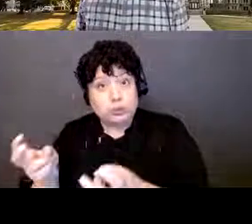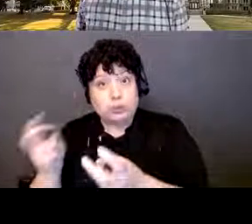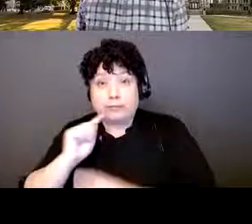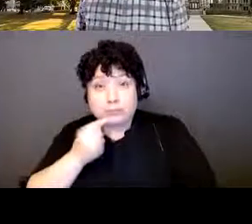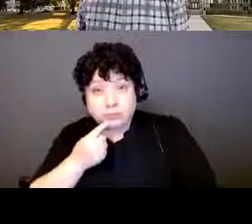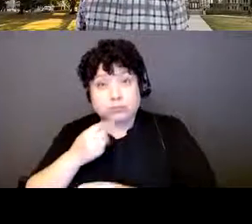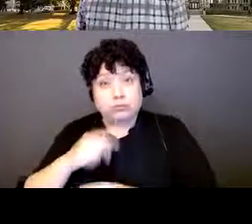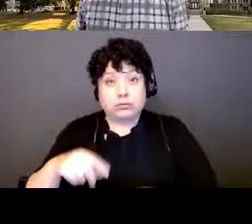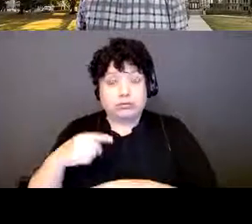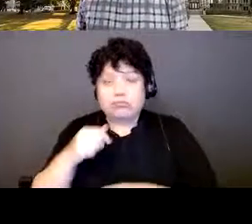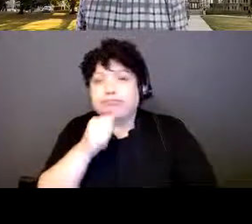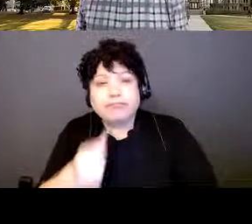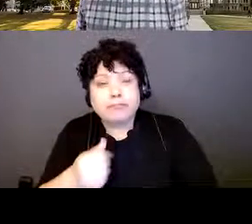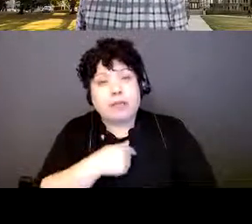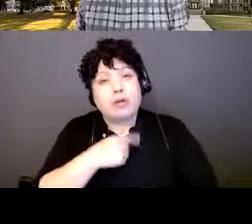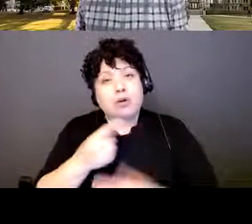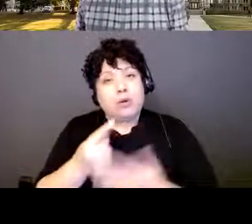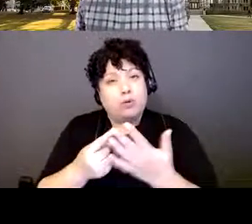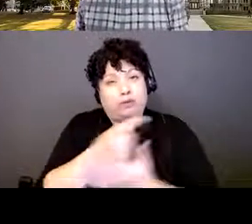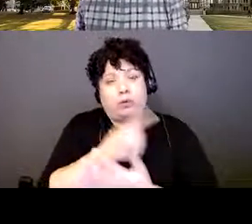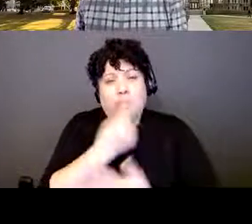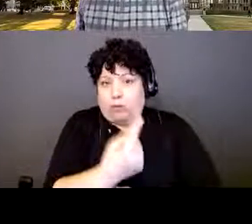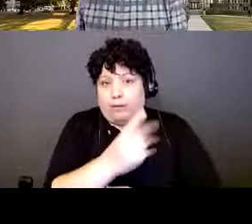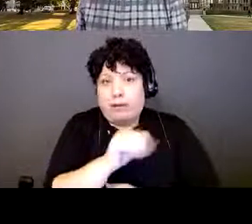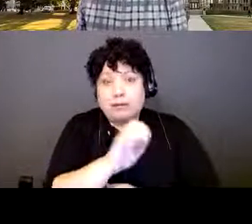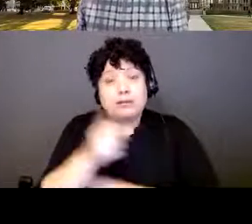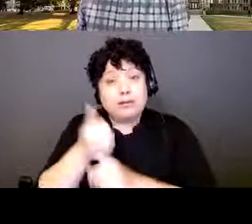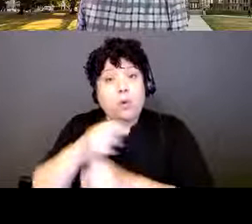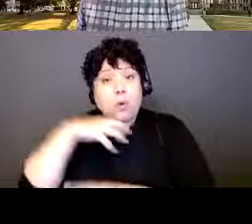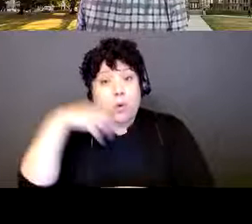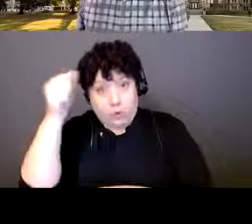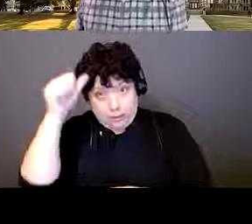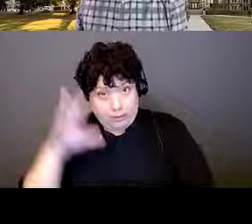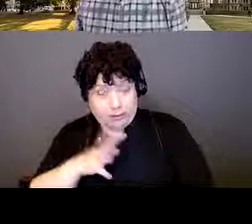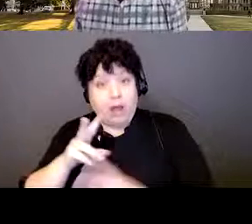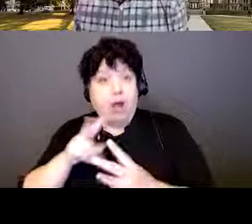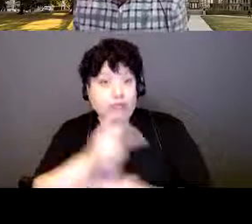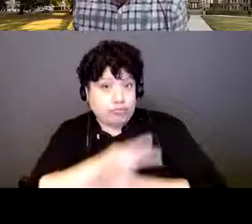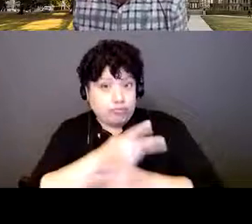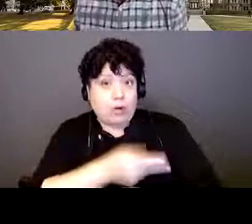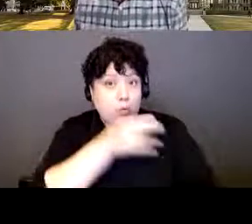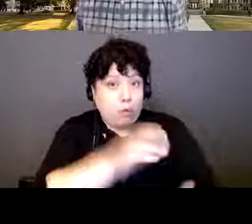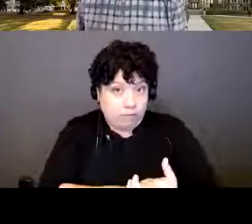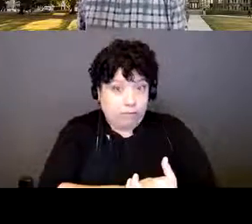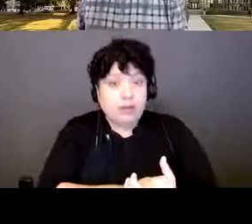Actually, I reviewed one case where an older gentleman who was a caregiver to his wife who suffered